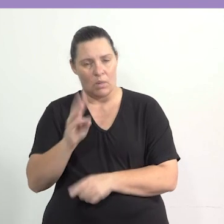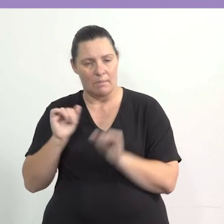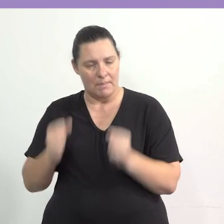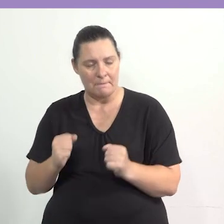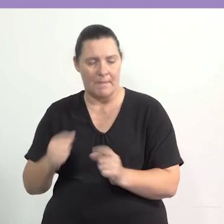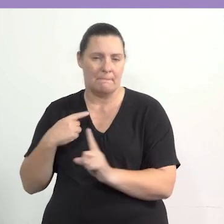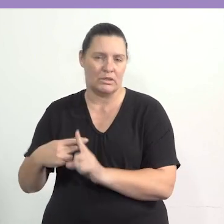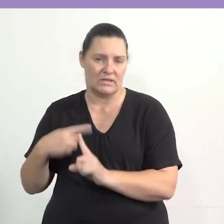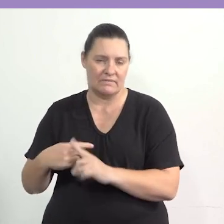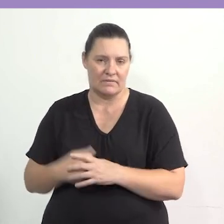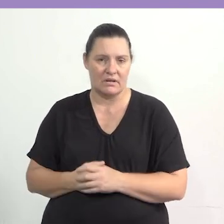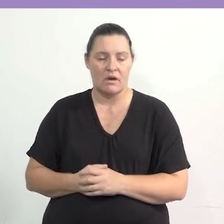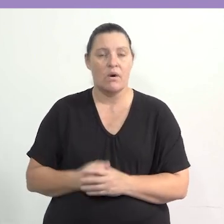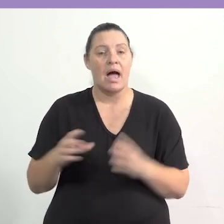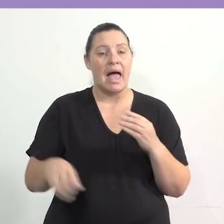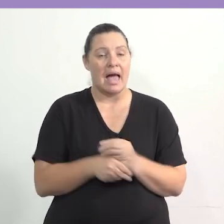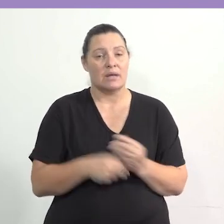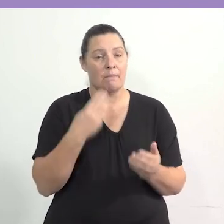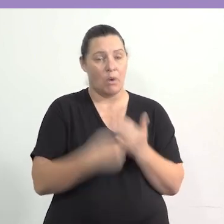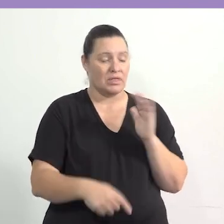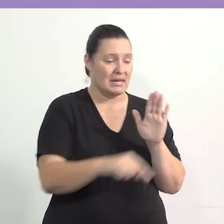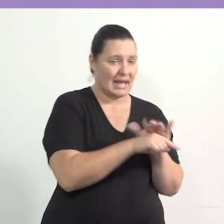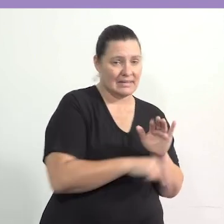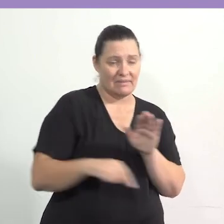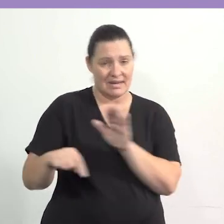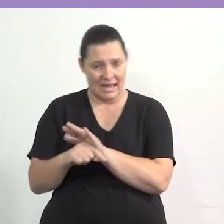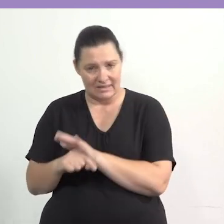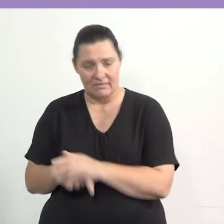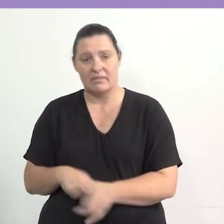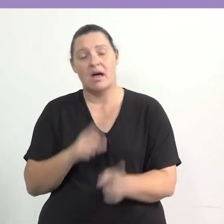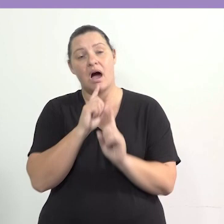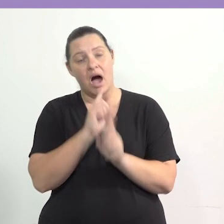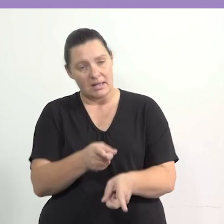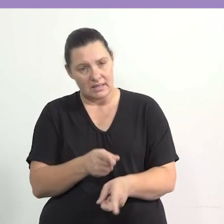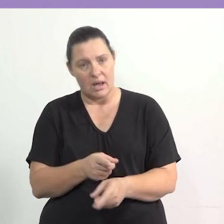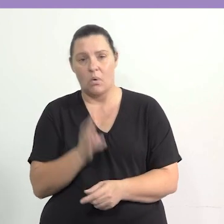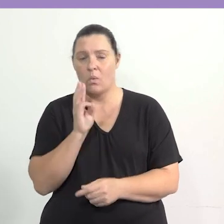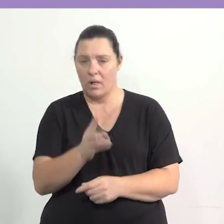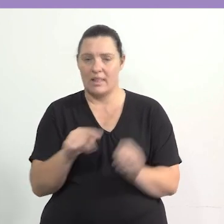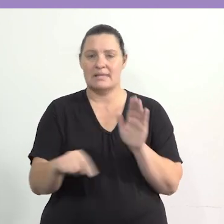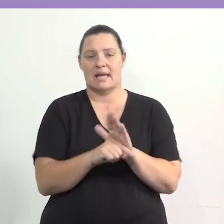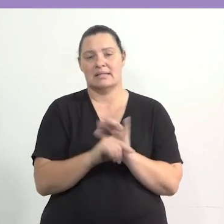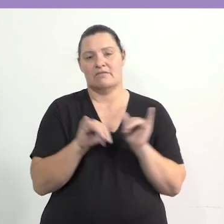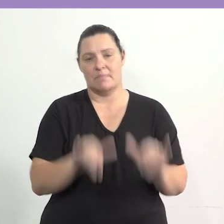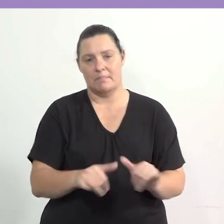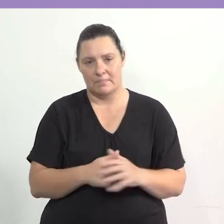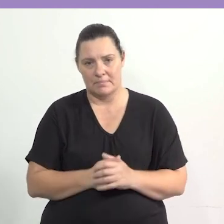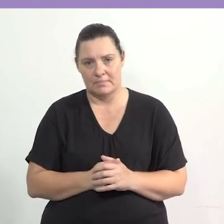be positive. When we add numbers that are both negative, then the answer will be